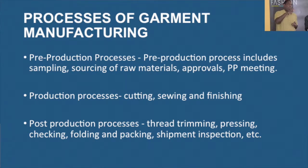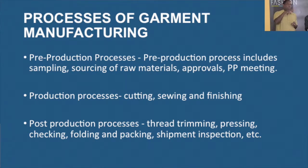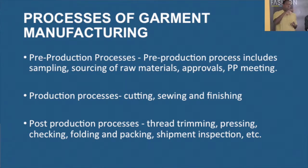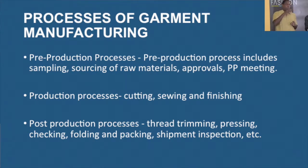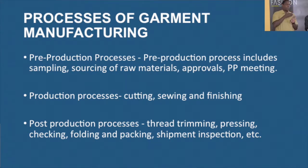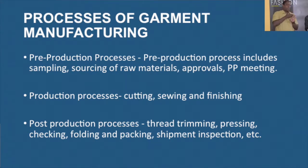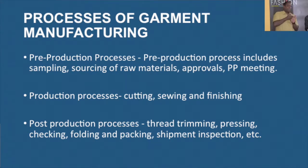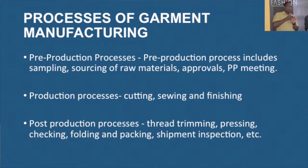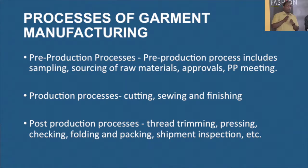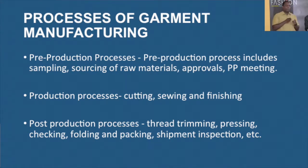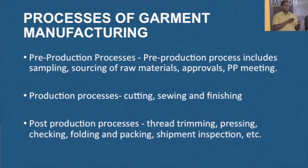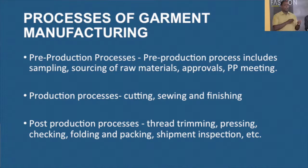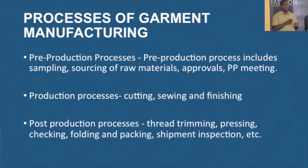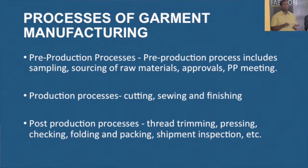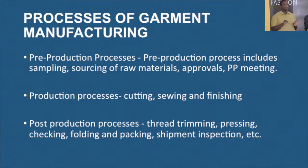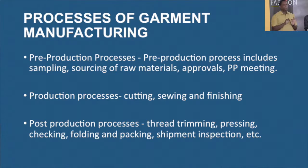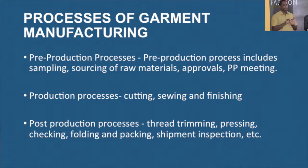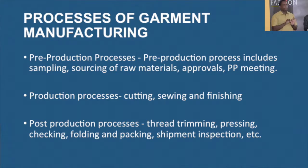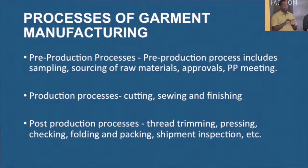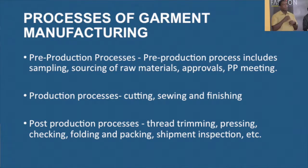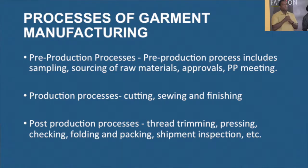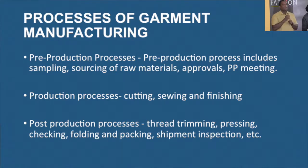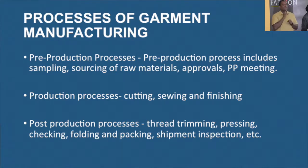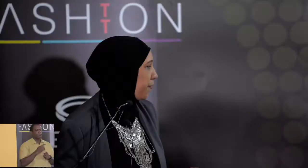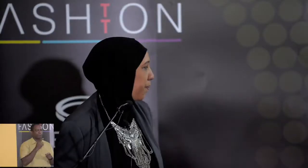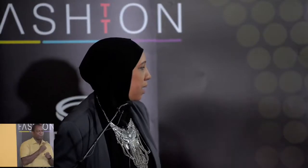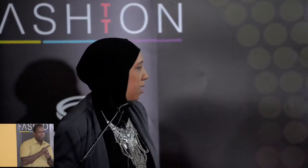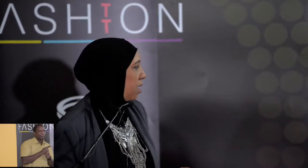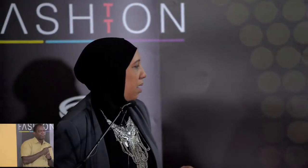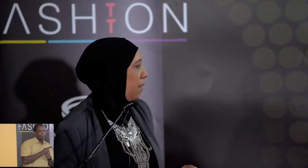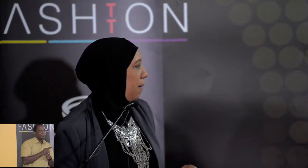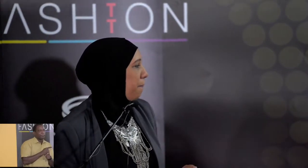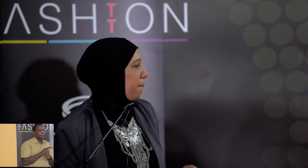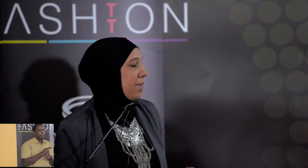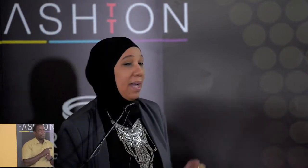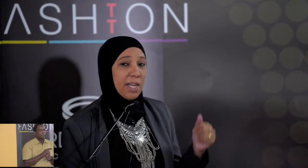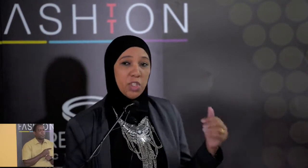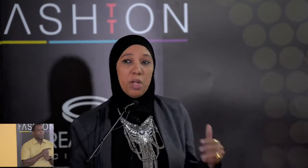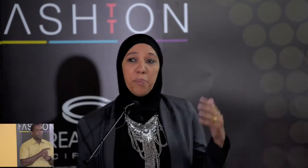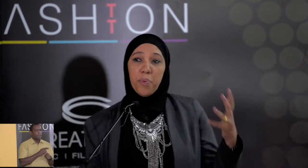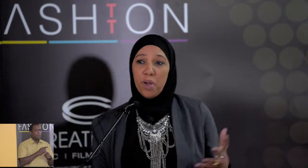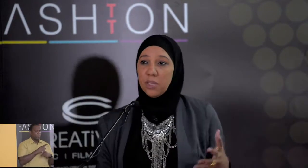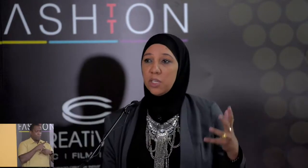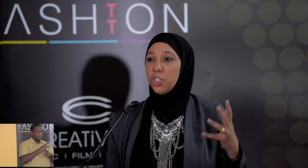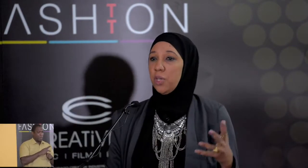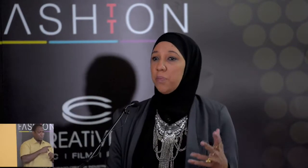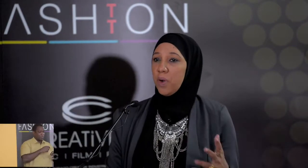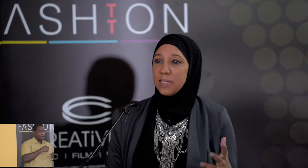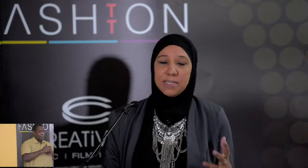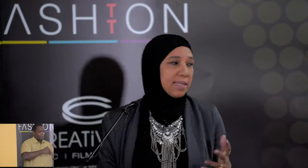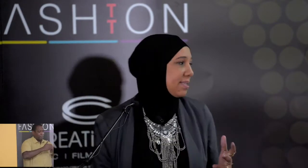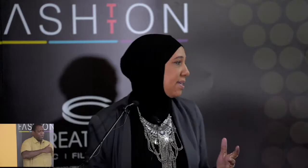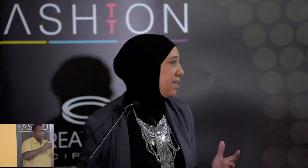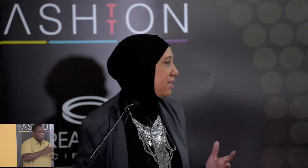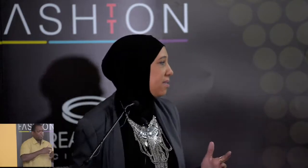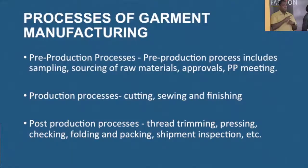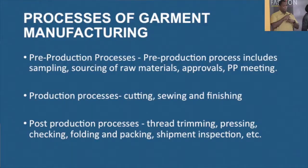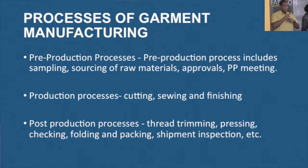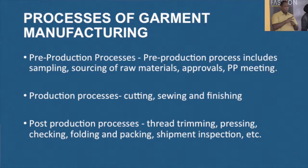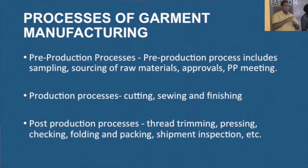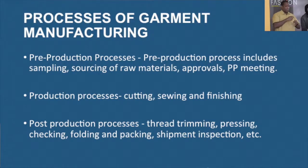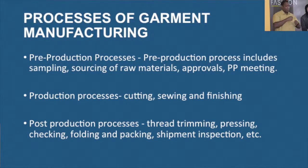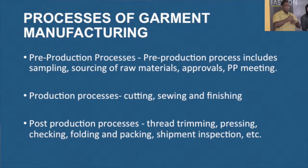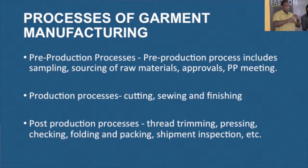planning to ensure that things go right in production. The actual production process